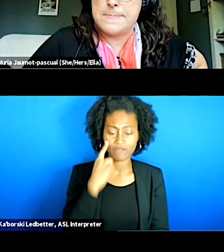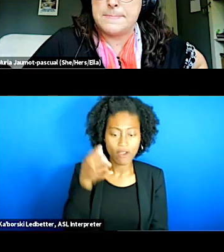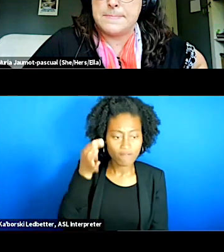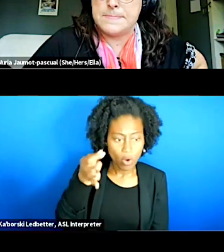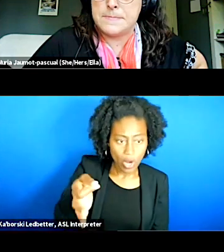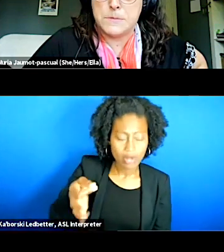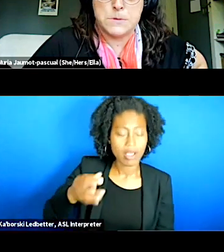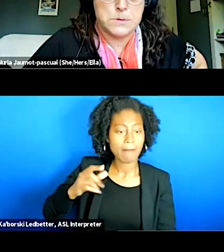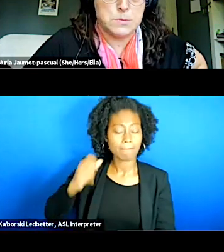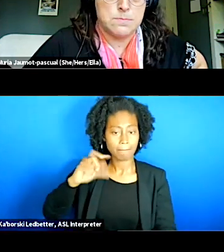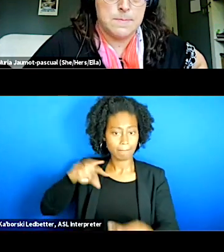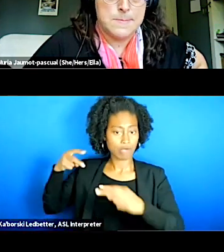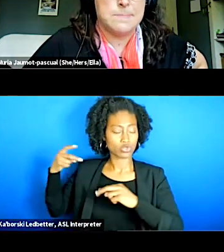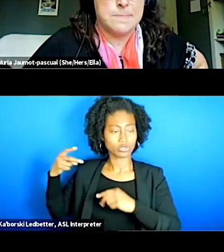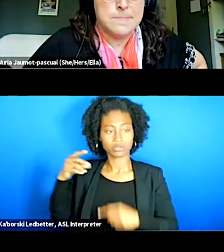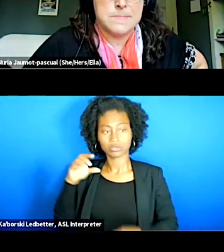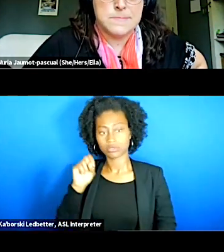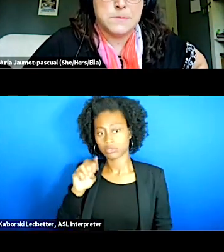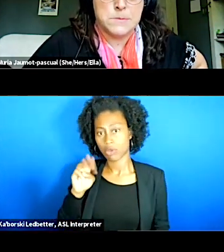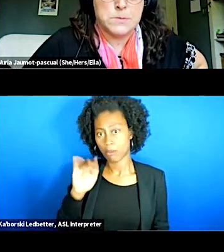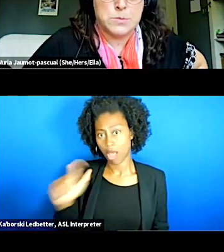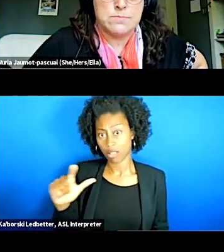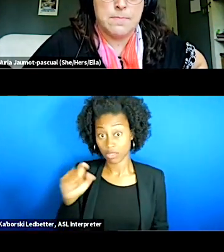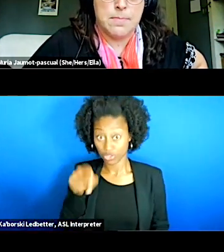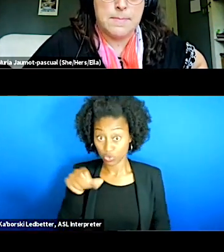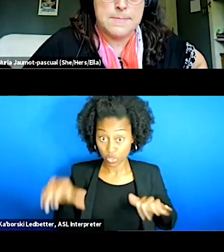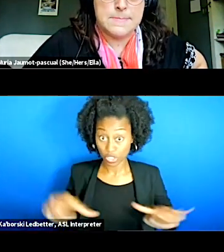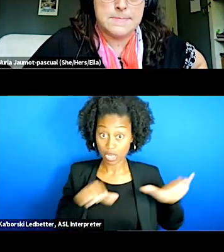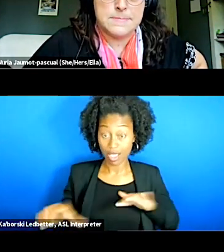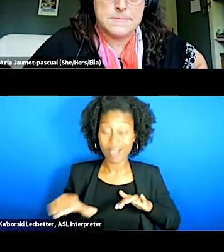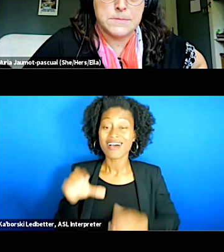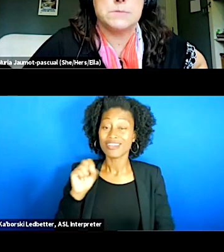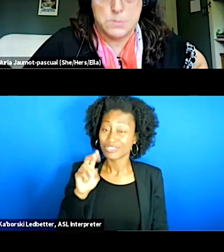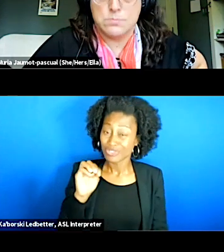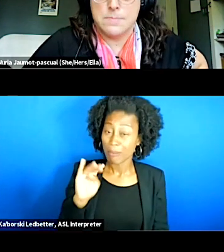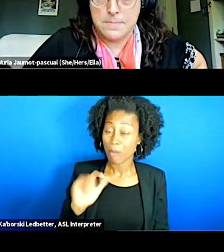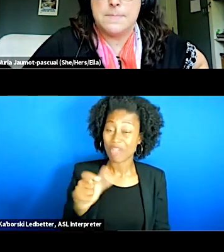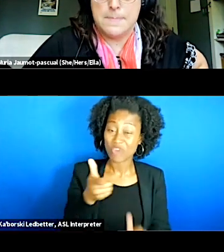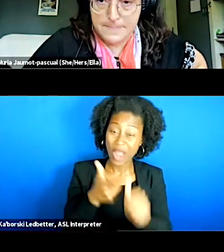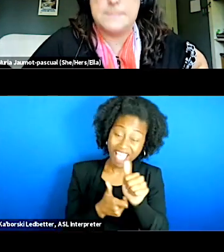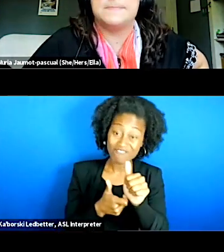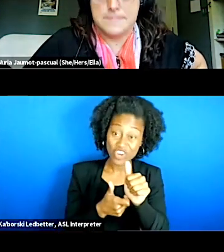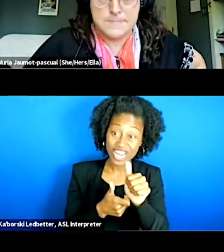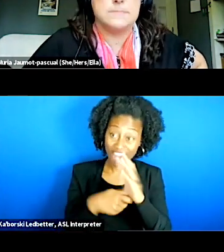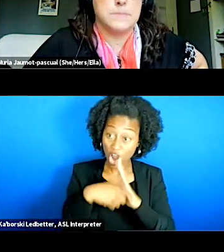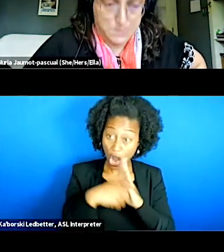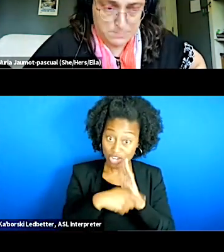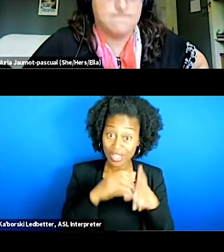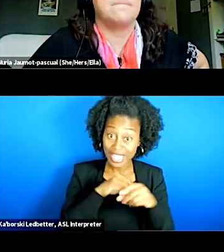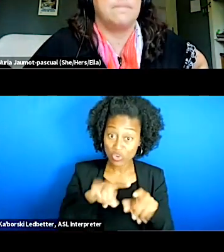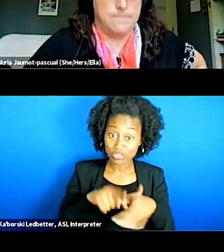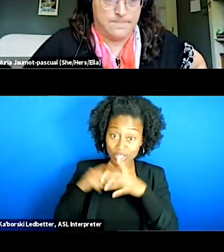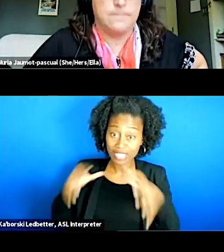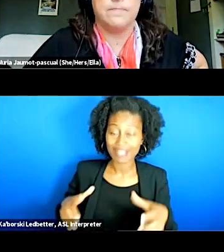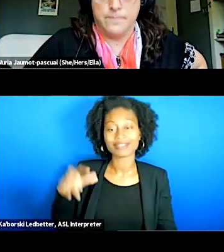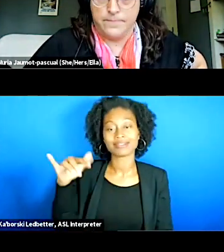backward snowballing, do you conduct the snowball on every article in your start set?